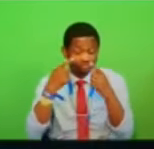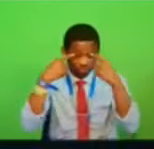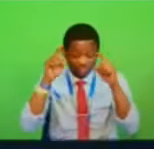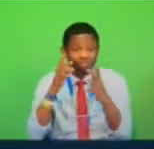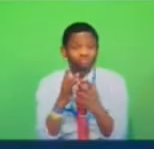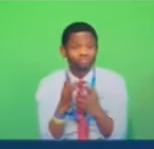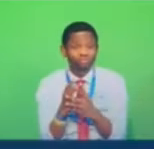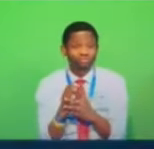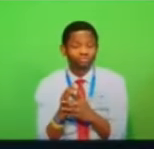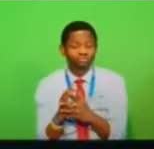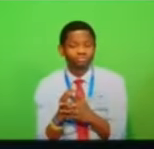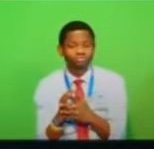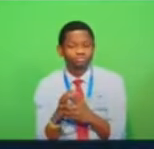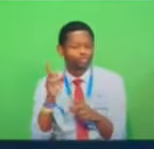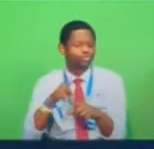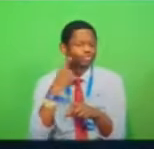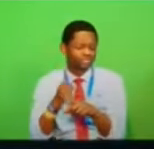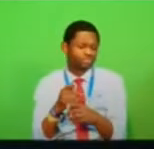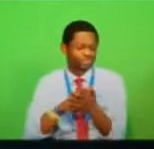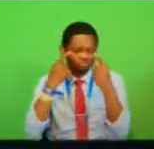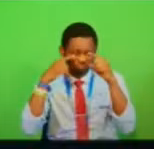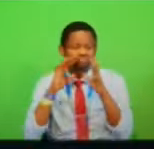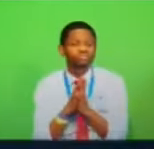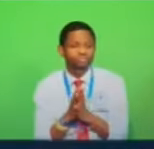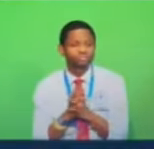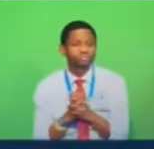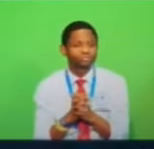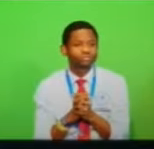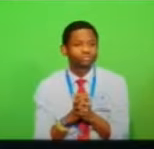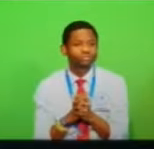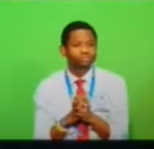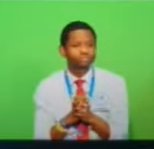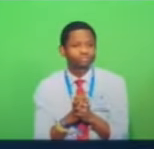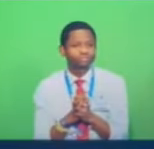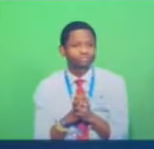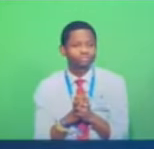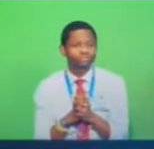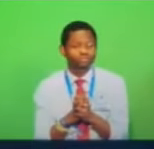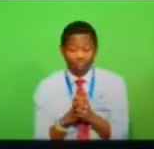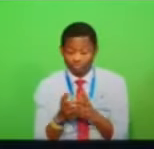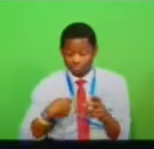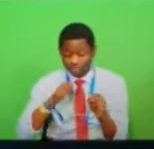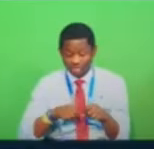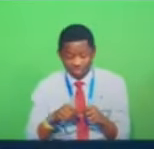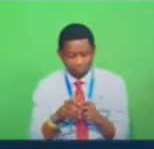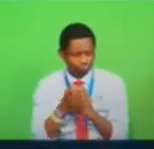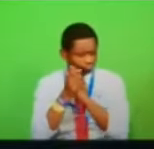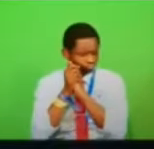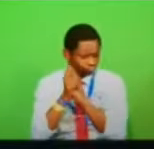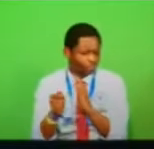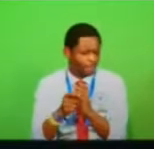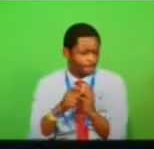sister Diana, would explain that better to you. We can have excellent e-churches. We can develop